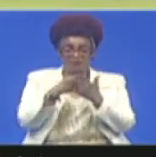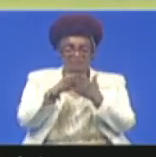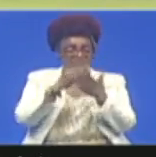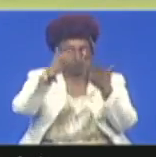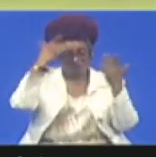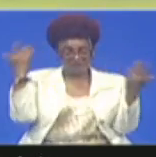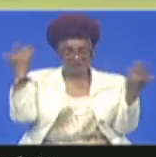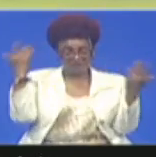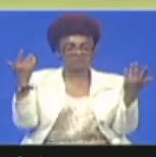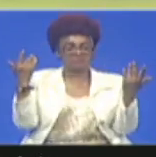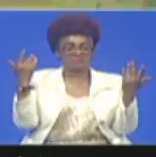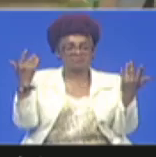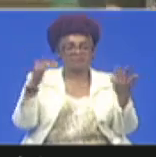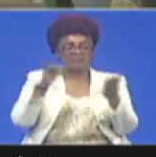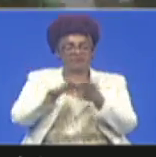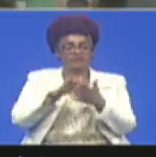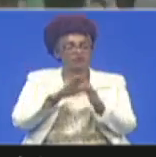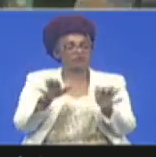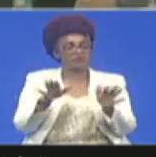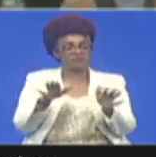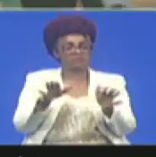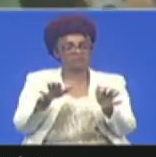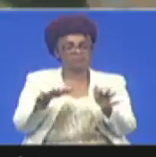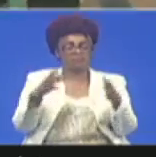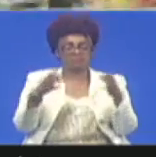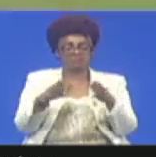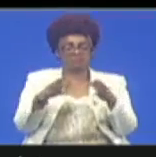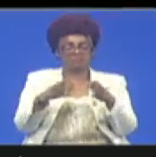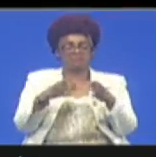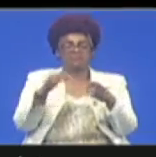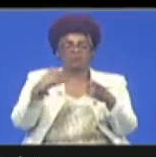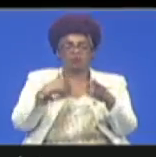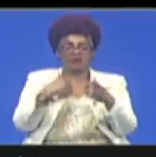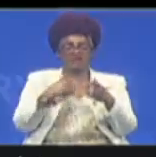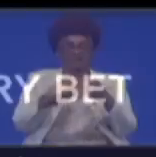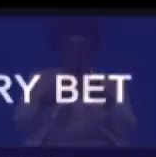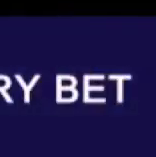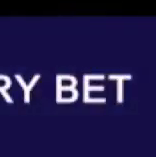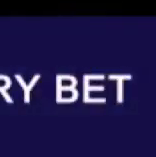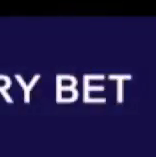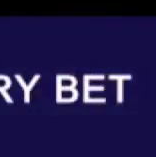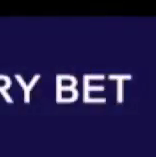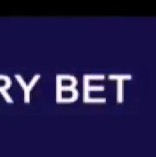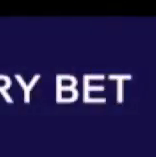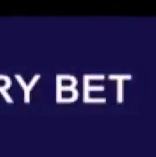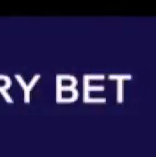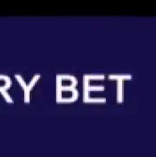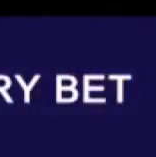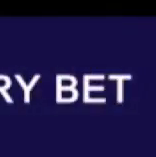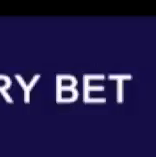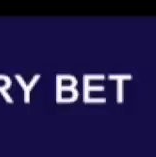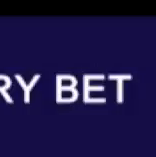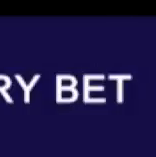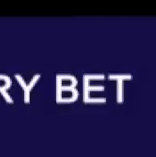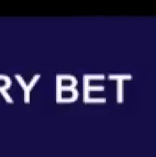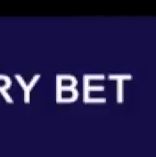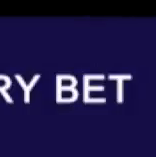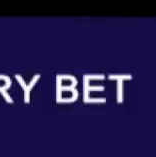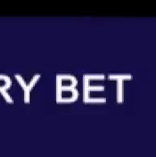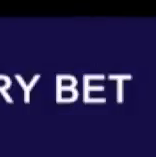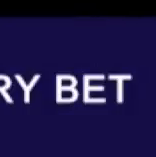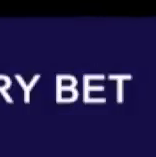about the money and play your game. That's all. The prize pass at the group stage will, however, only serve to motivate the players ahead of the crunch tie. Participation at the